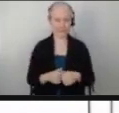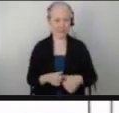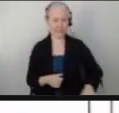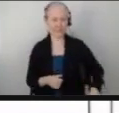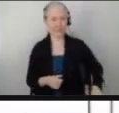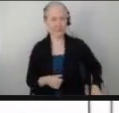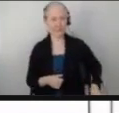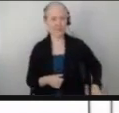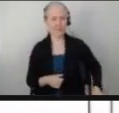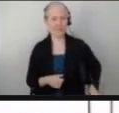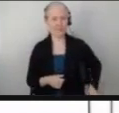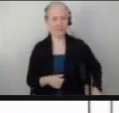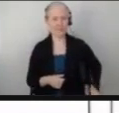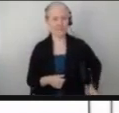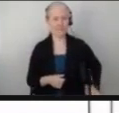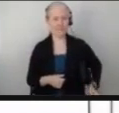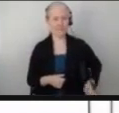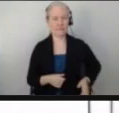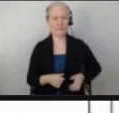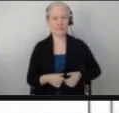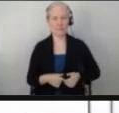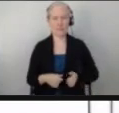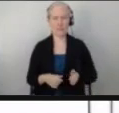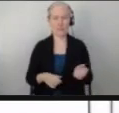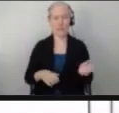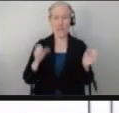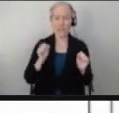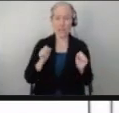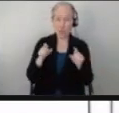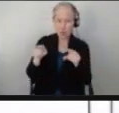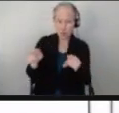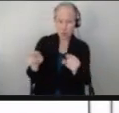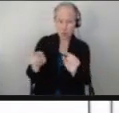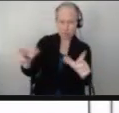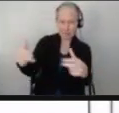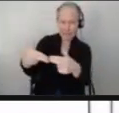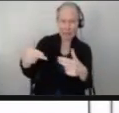turn. Are you sharing my slides, or should I bring mine up?